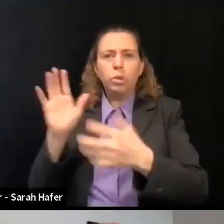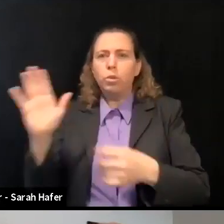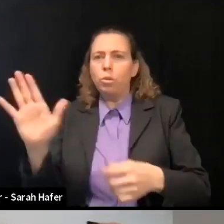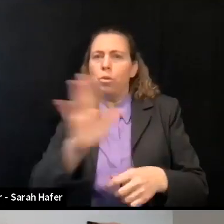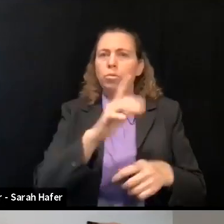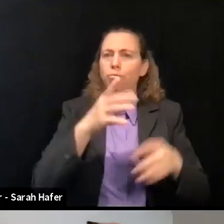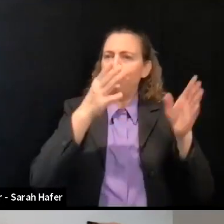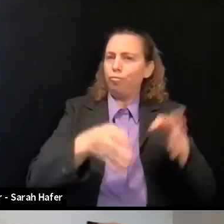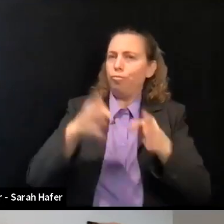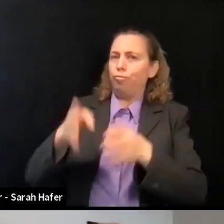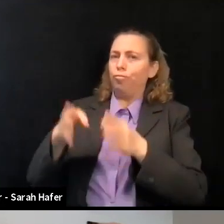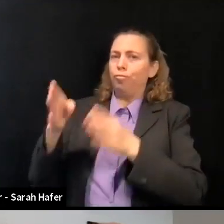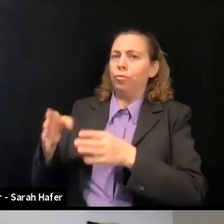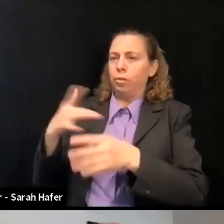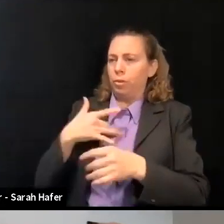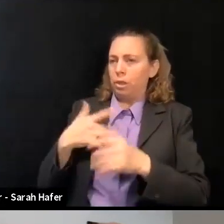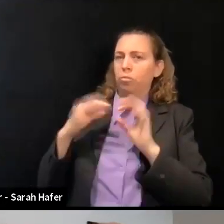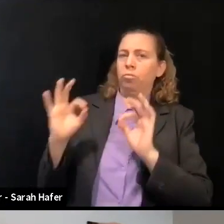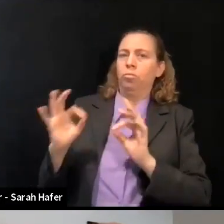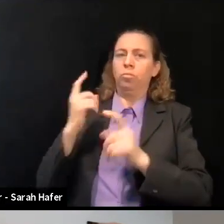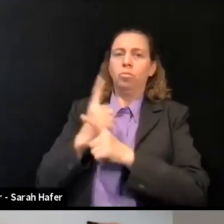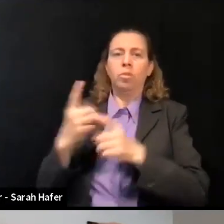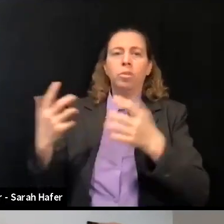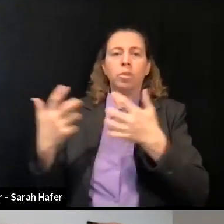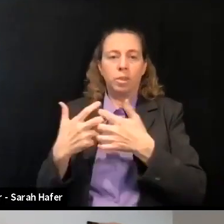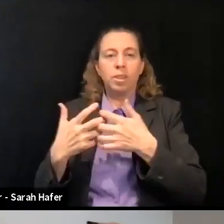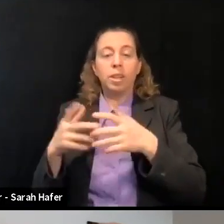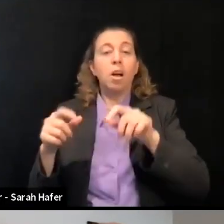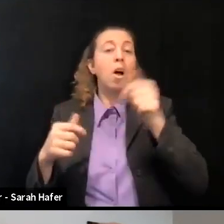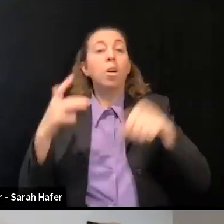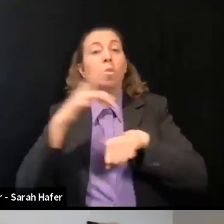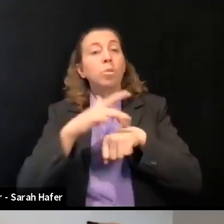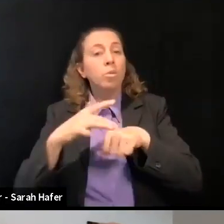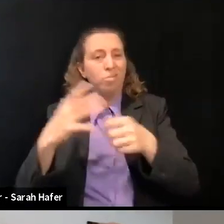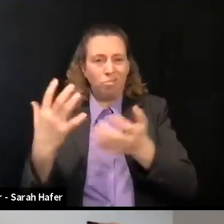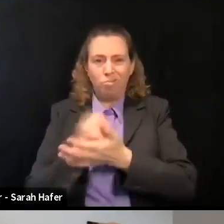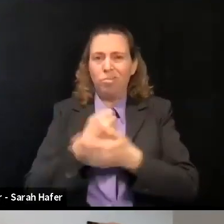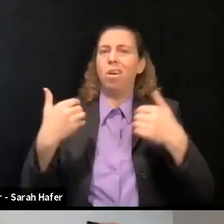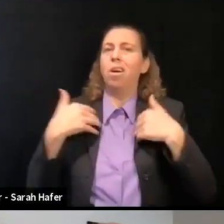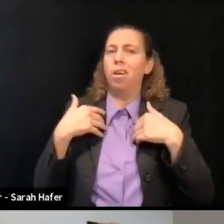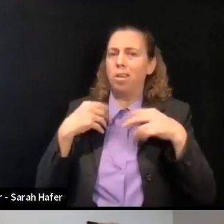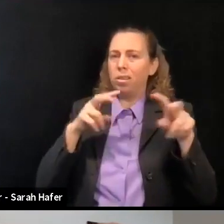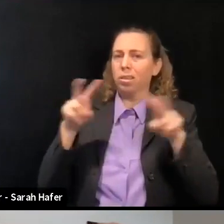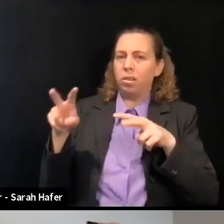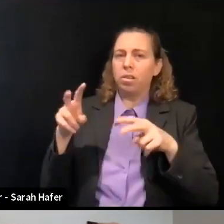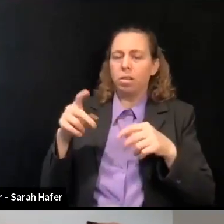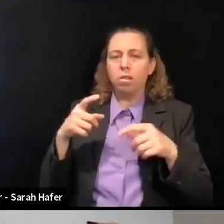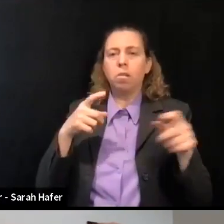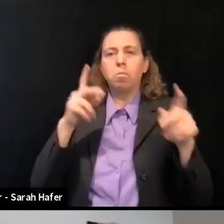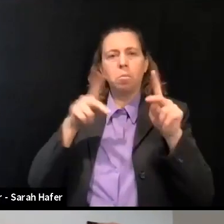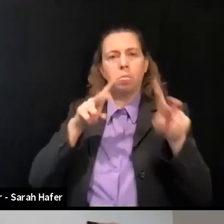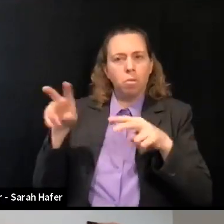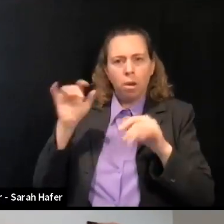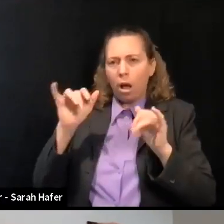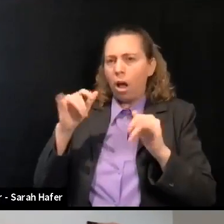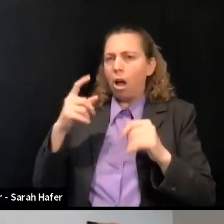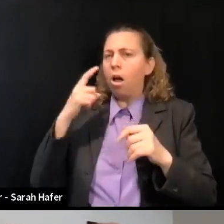other resources outside of our behavioral health system that many people find beneficial: community resources, faith-based